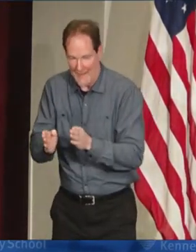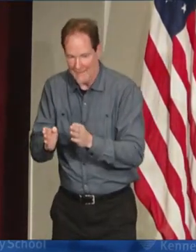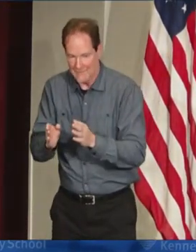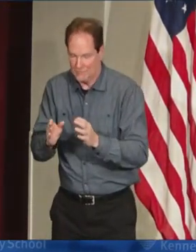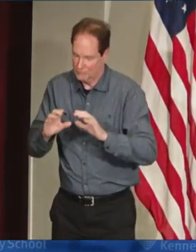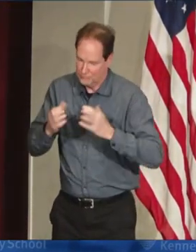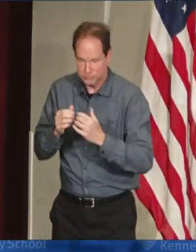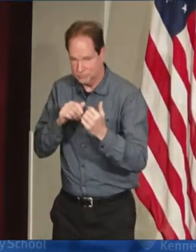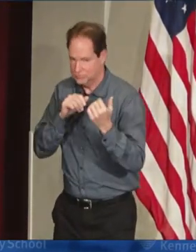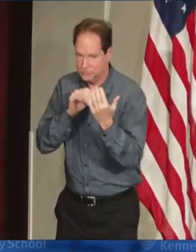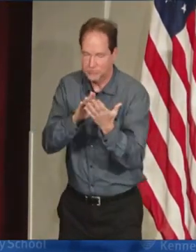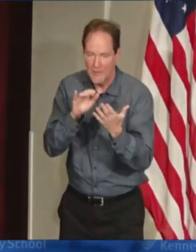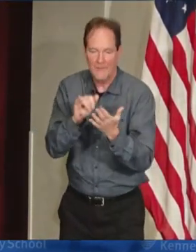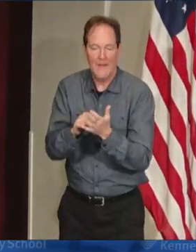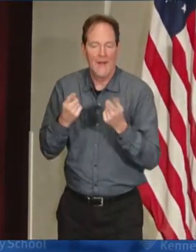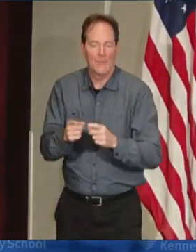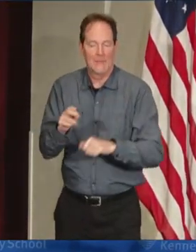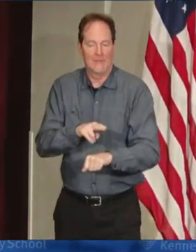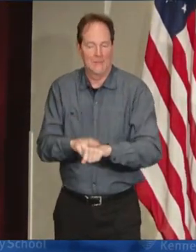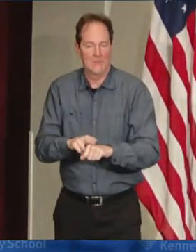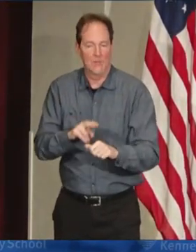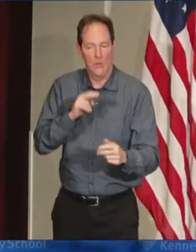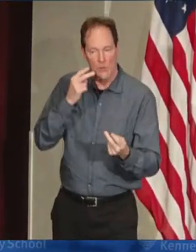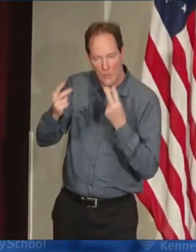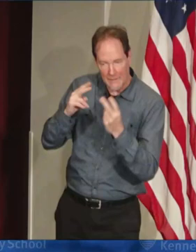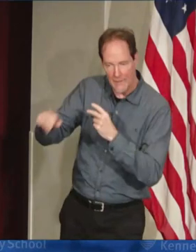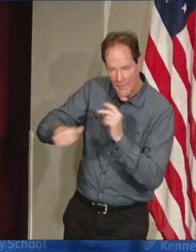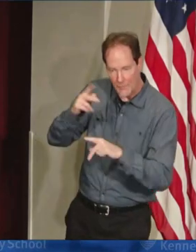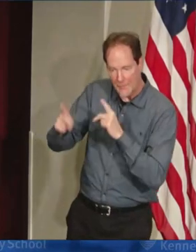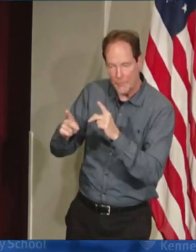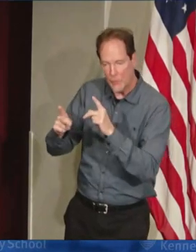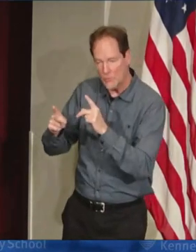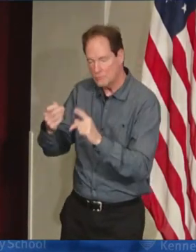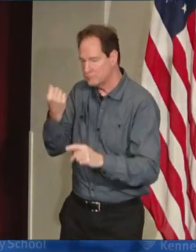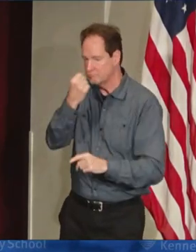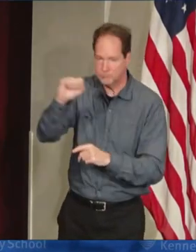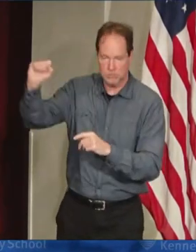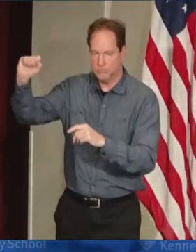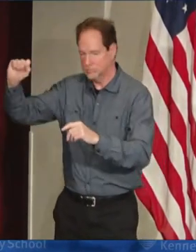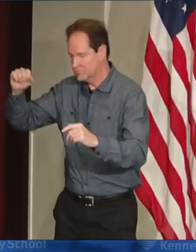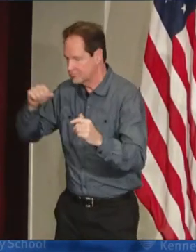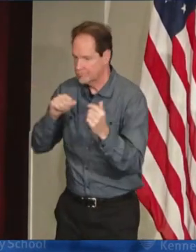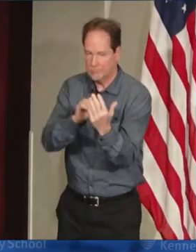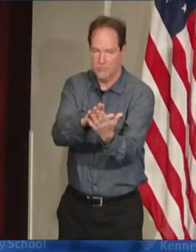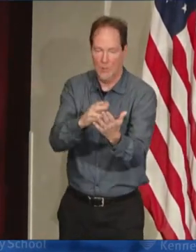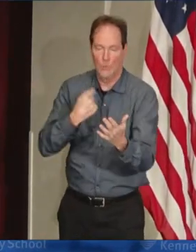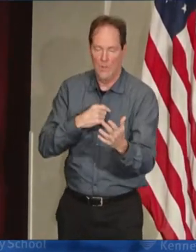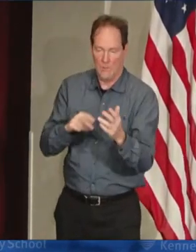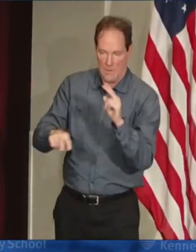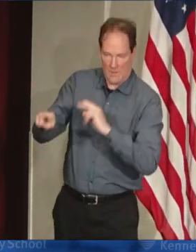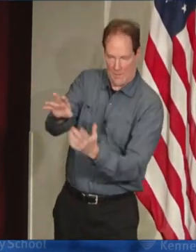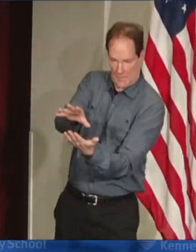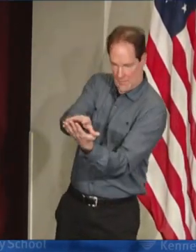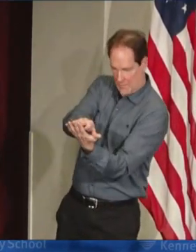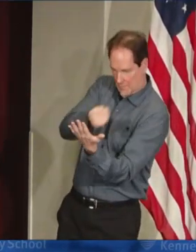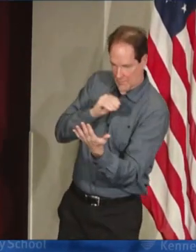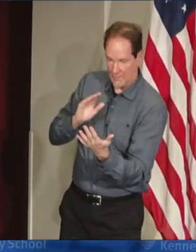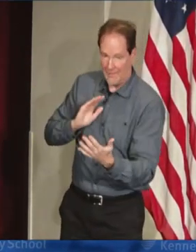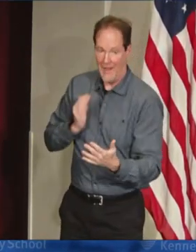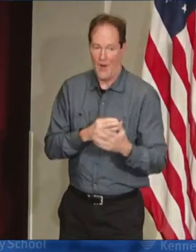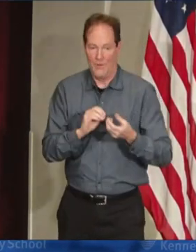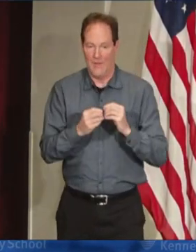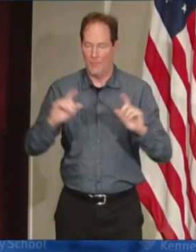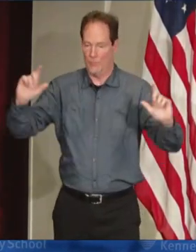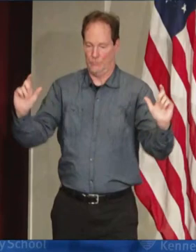what others were doing. And we were mimicking many of the other activities that others were doing. Our numbers were